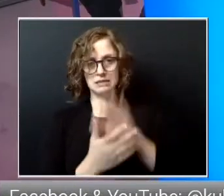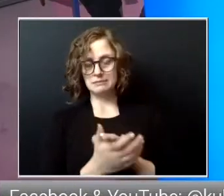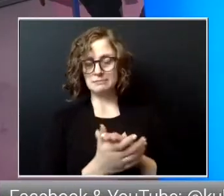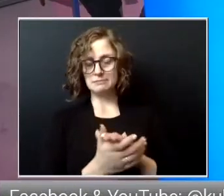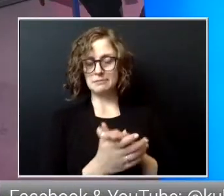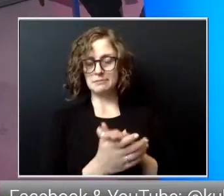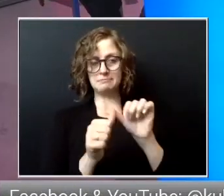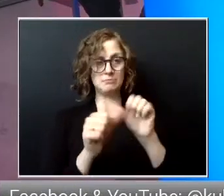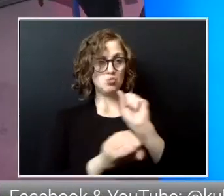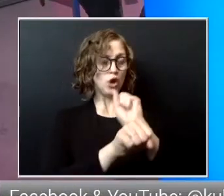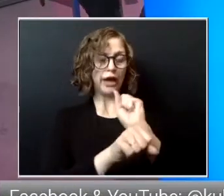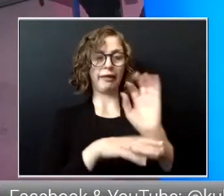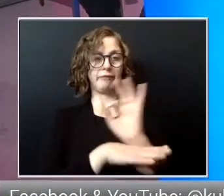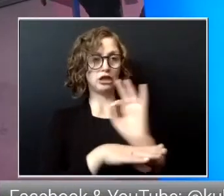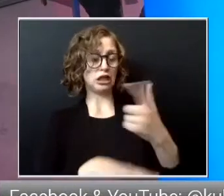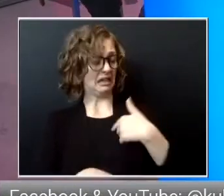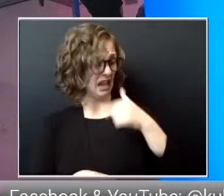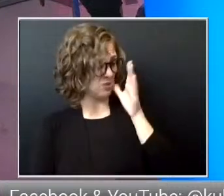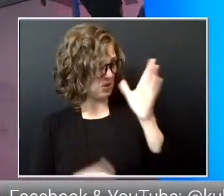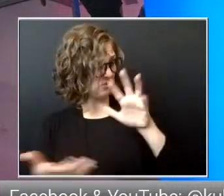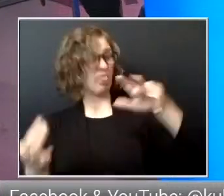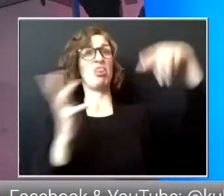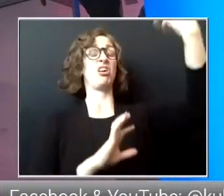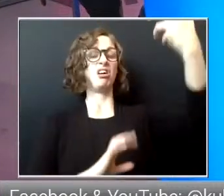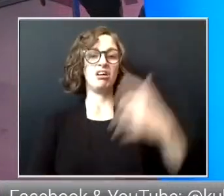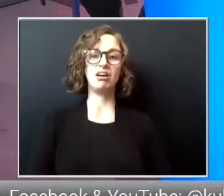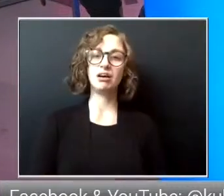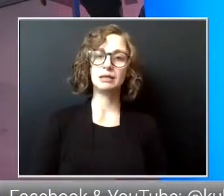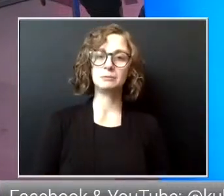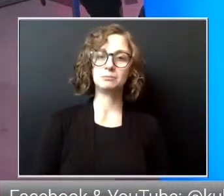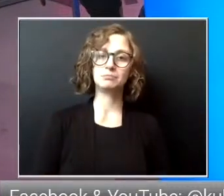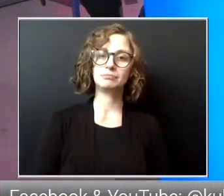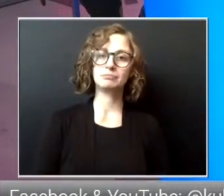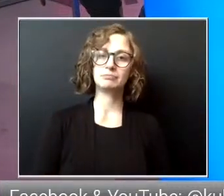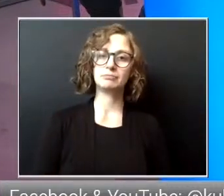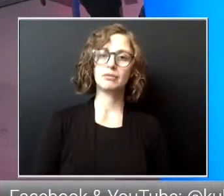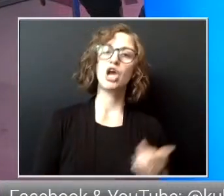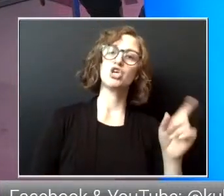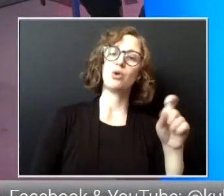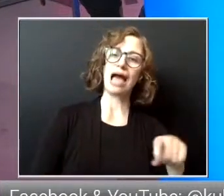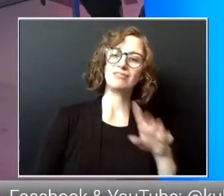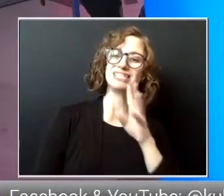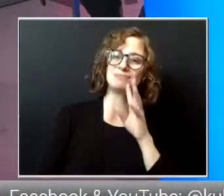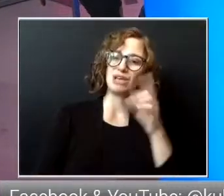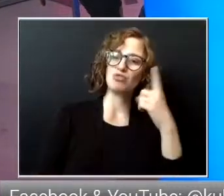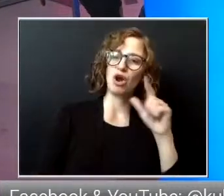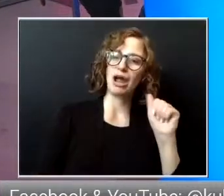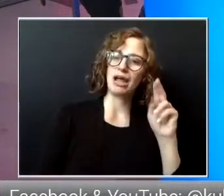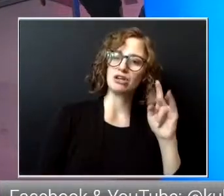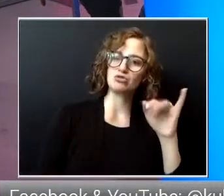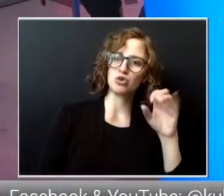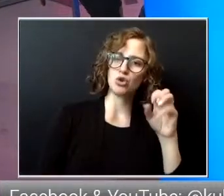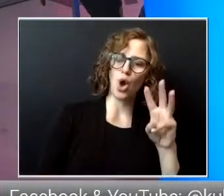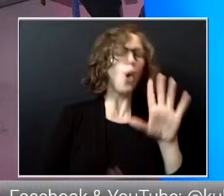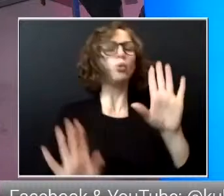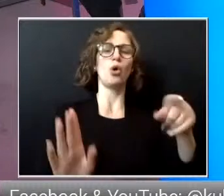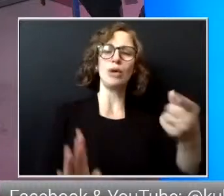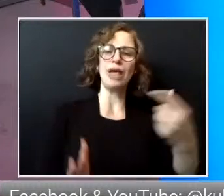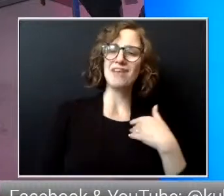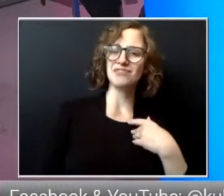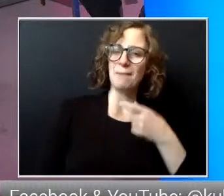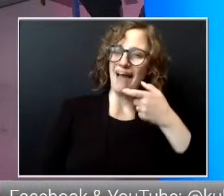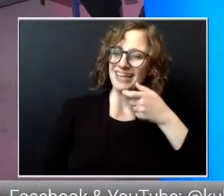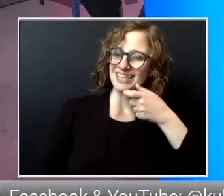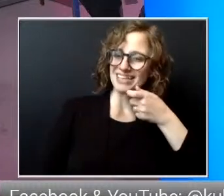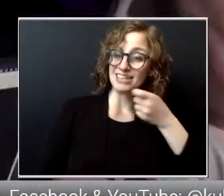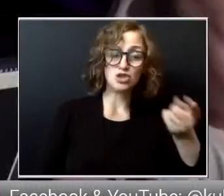wreck. How did Andrew, well, you have to talk for Andrew because we don't have, he's Mike. Yeah. All right, did you have to keep going to work